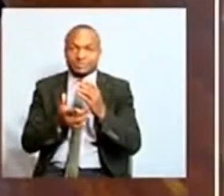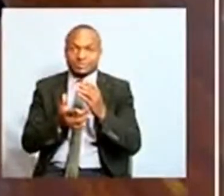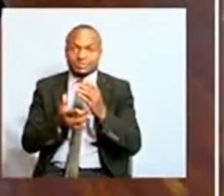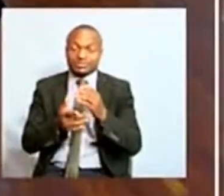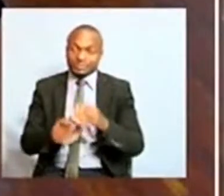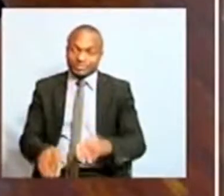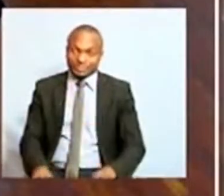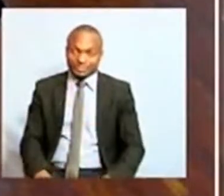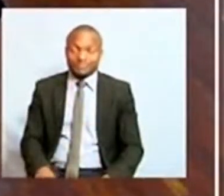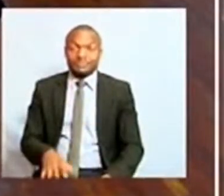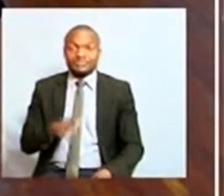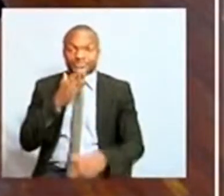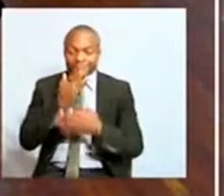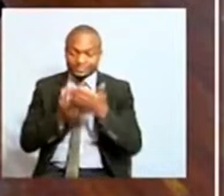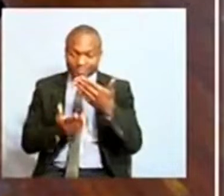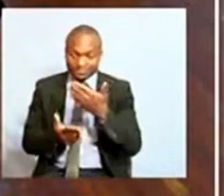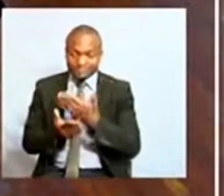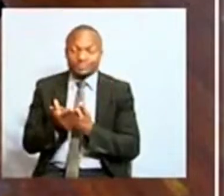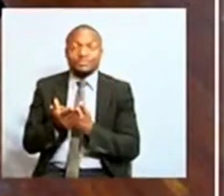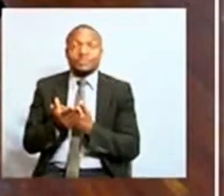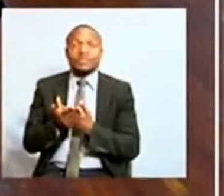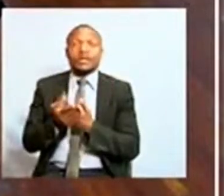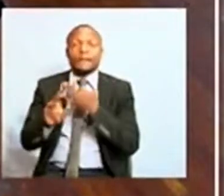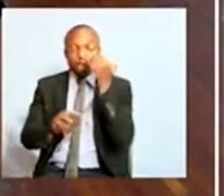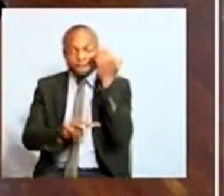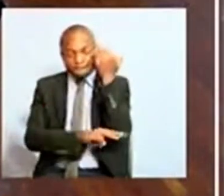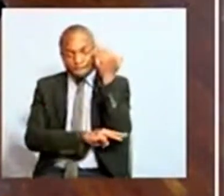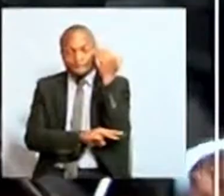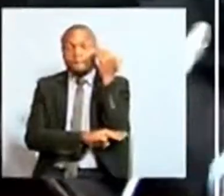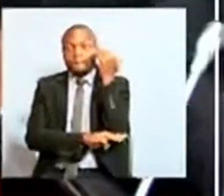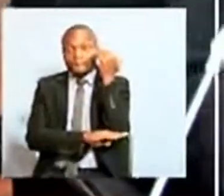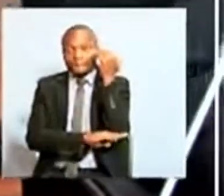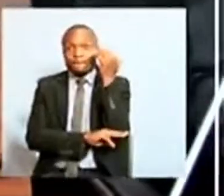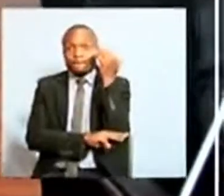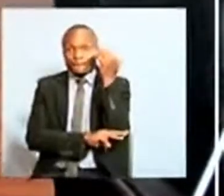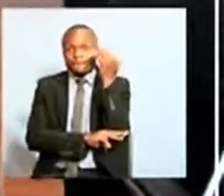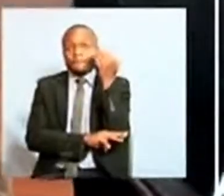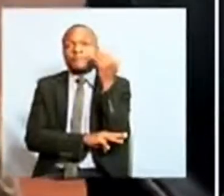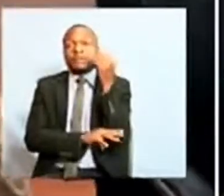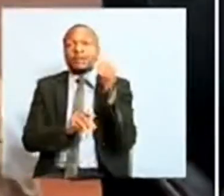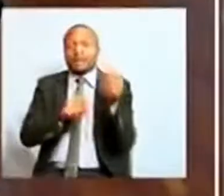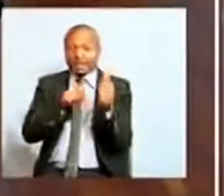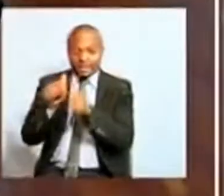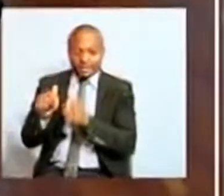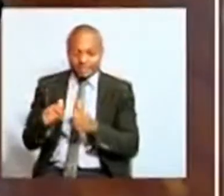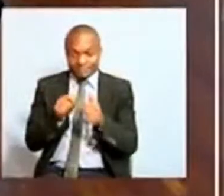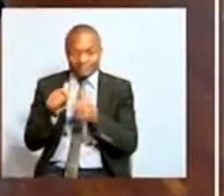Good morning, Chair. My name is Pombele, Acting Principal Science and Research Officer.